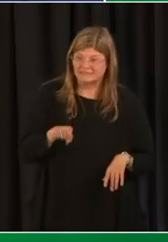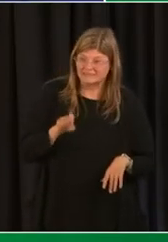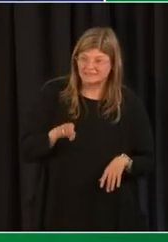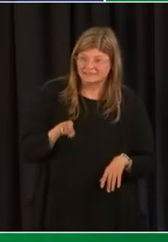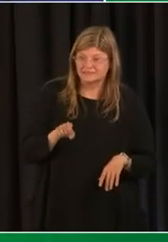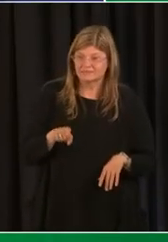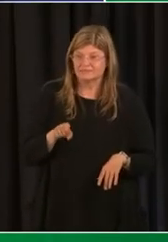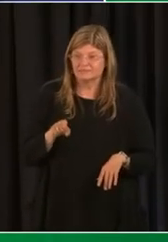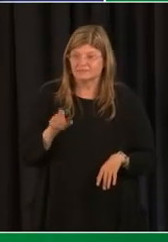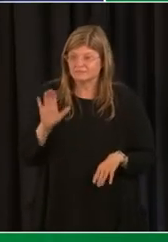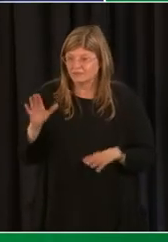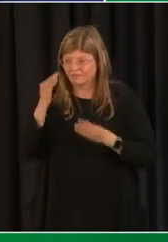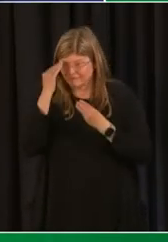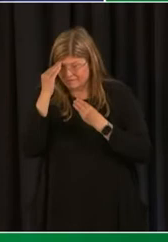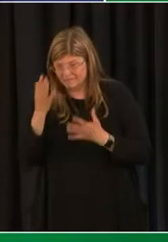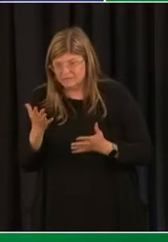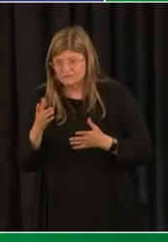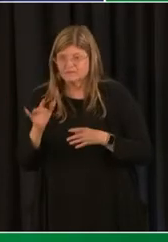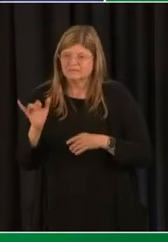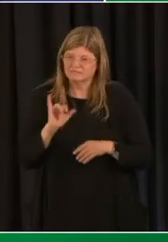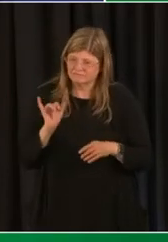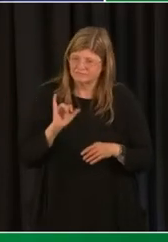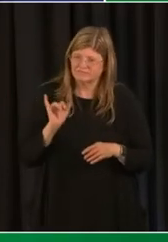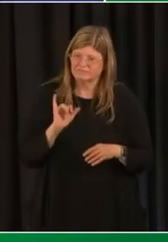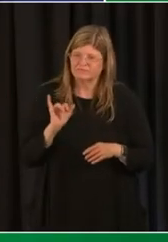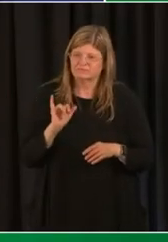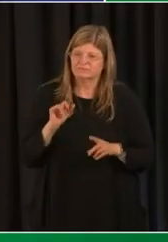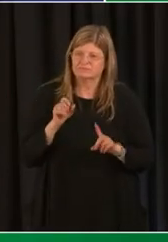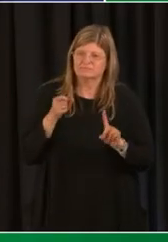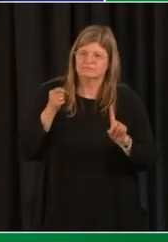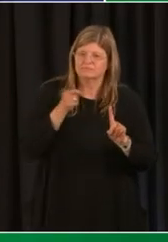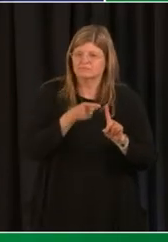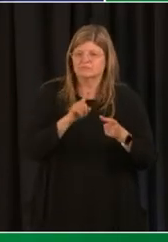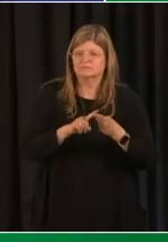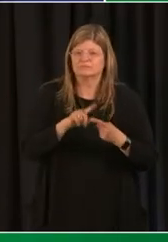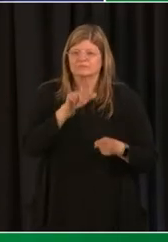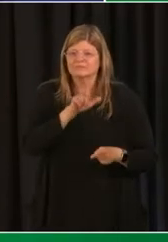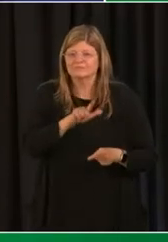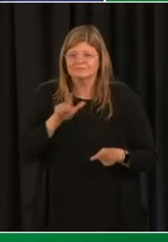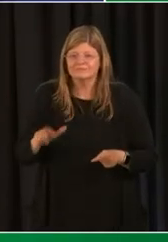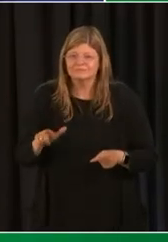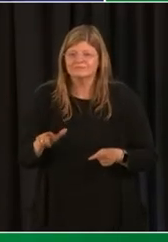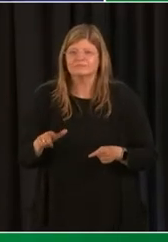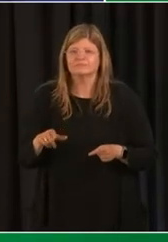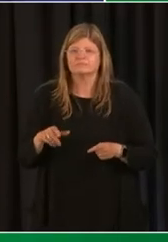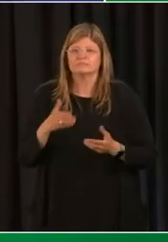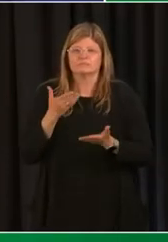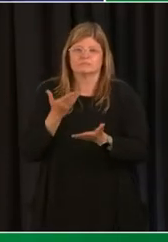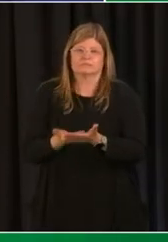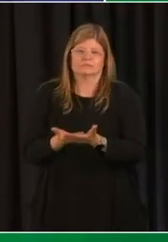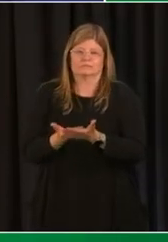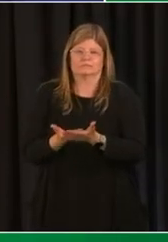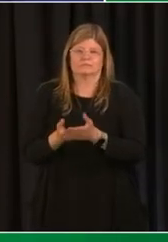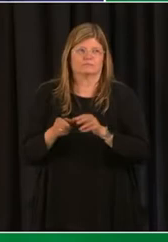you're putting your information in, it will also ping your landlord to verify